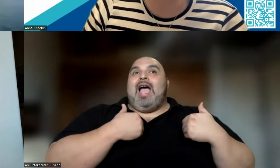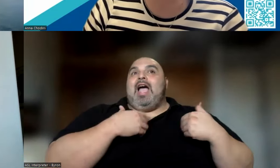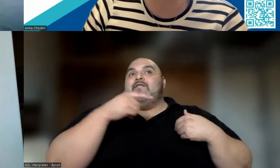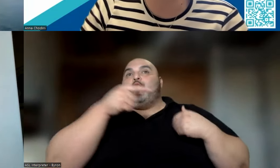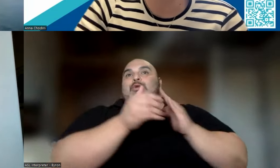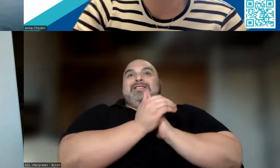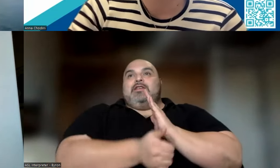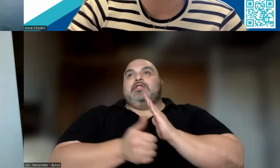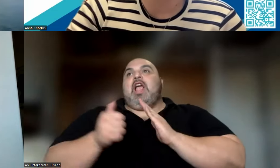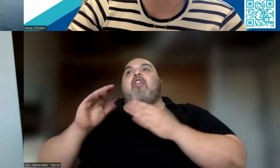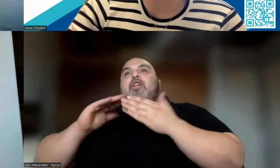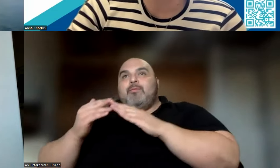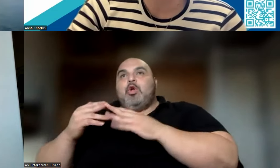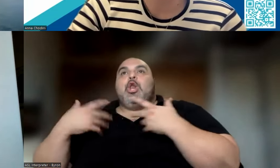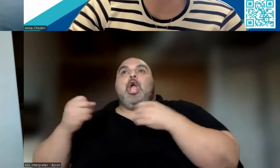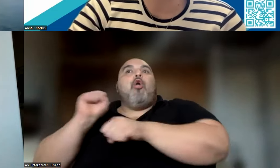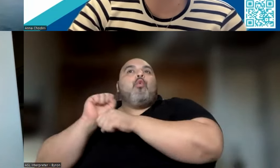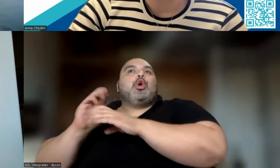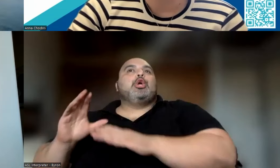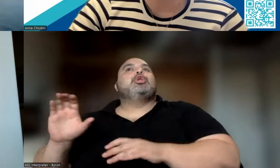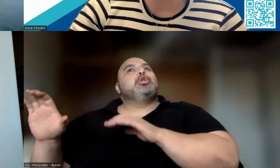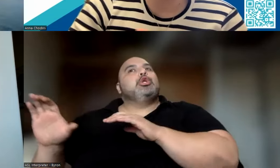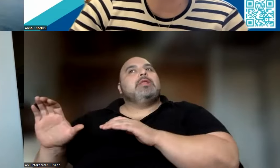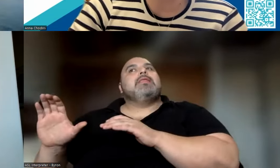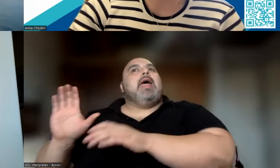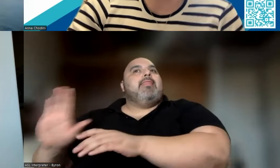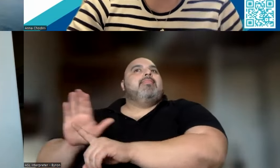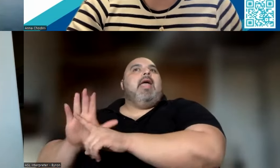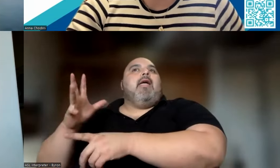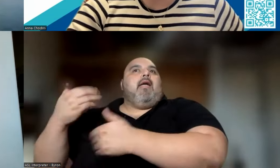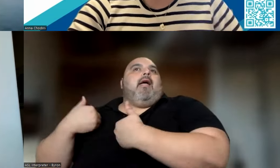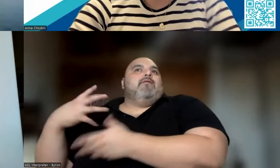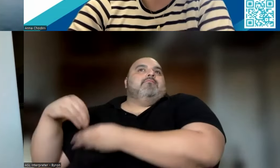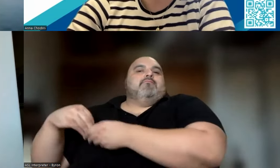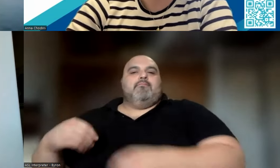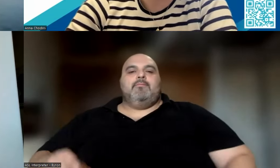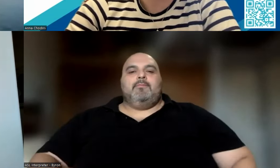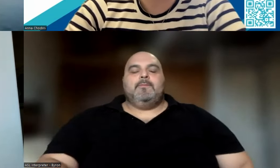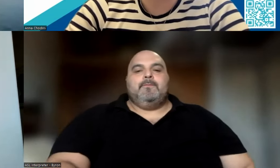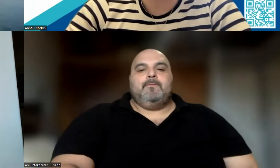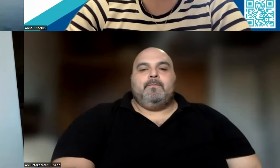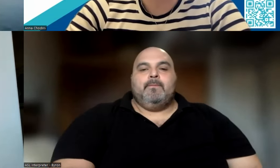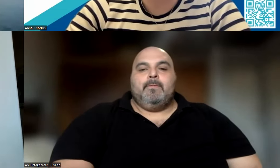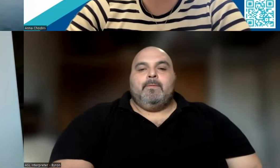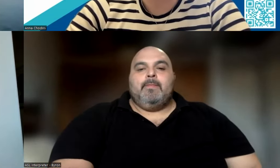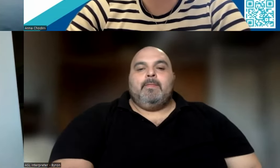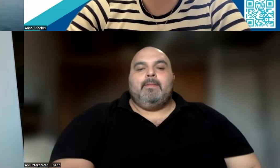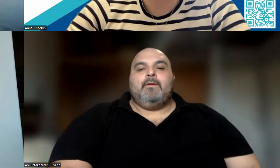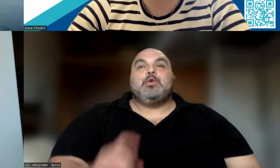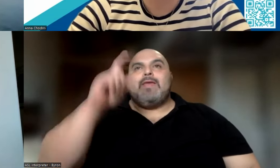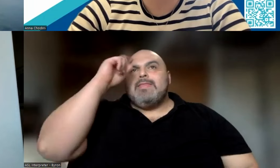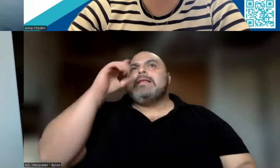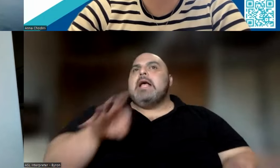health workers really do. So I I would really think that would be an important